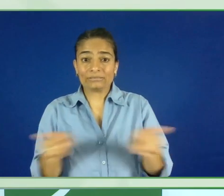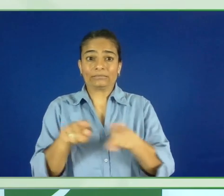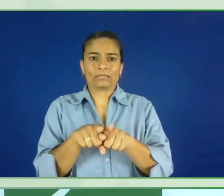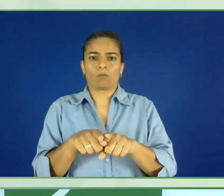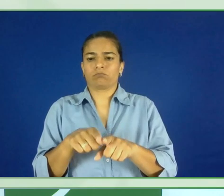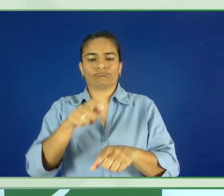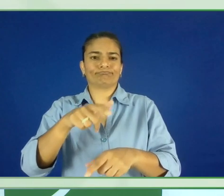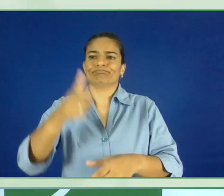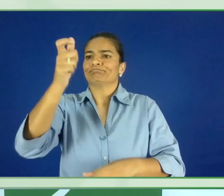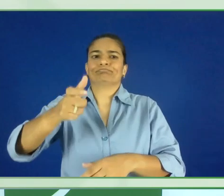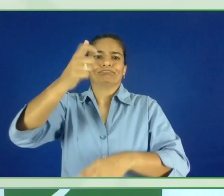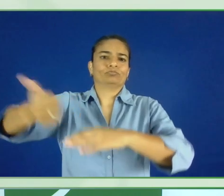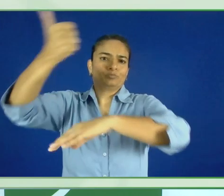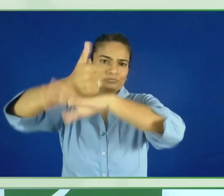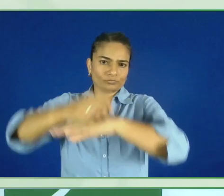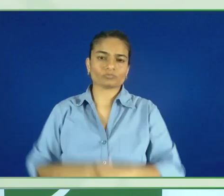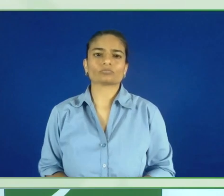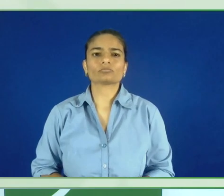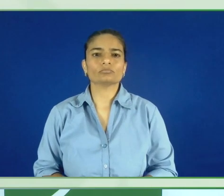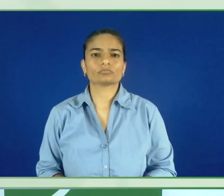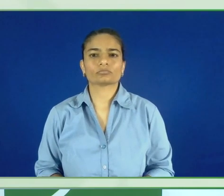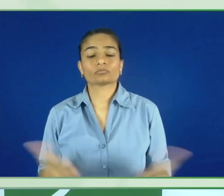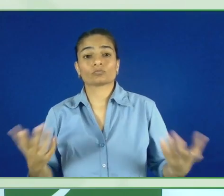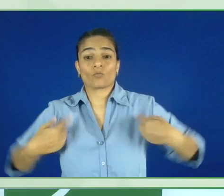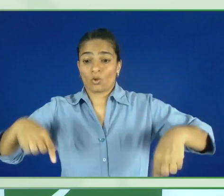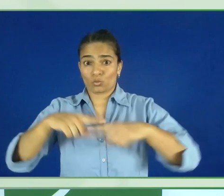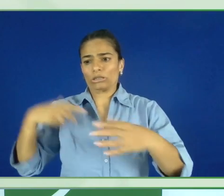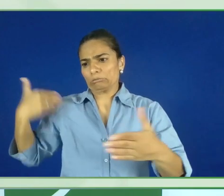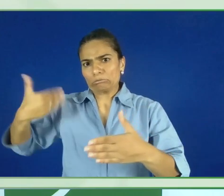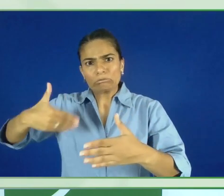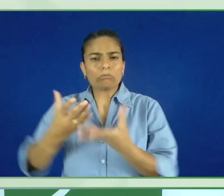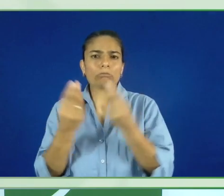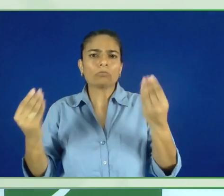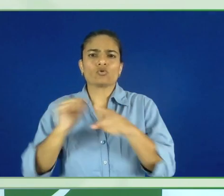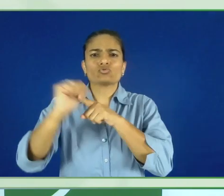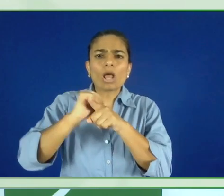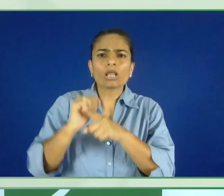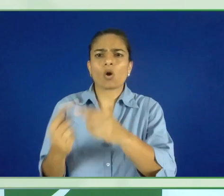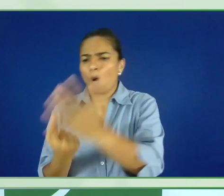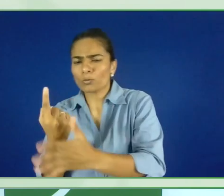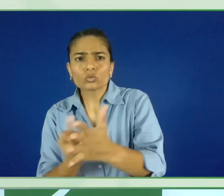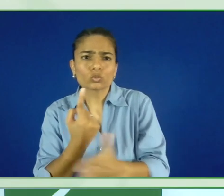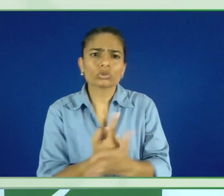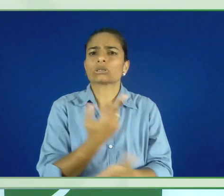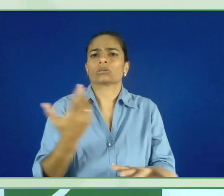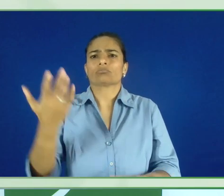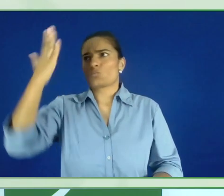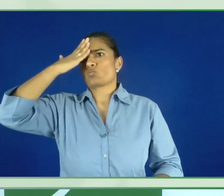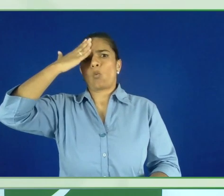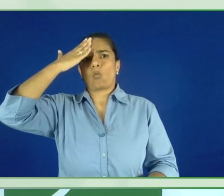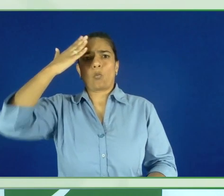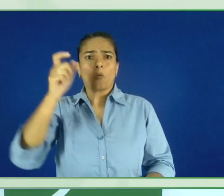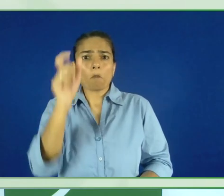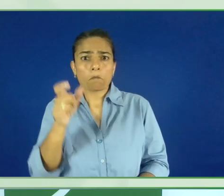opportunities that are not known even by persons with disability or by companies. So you have a university or a training center that's training